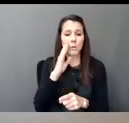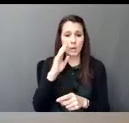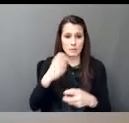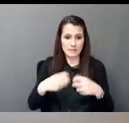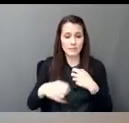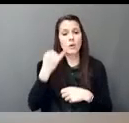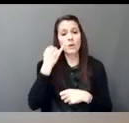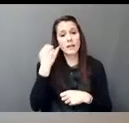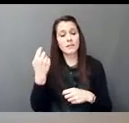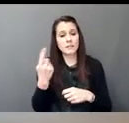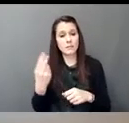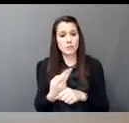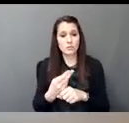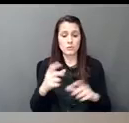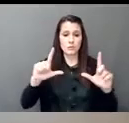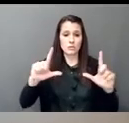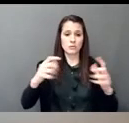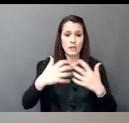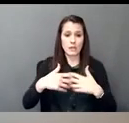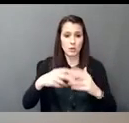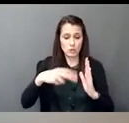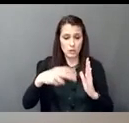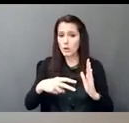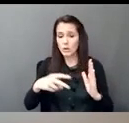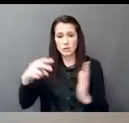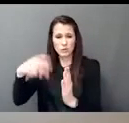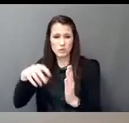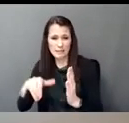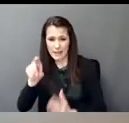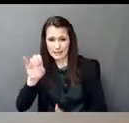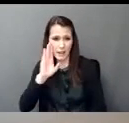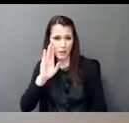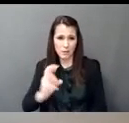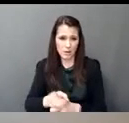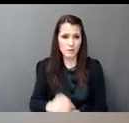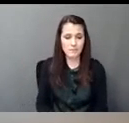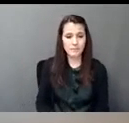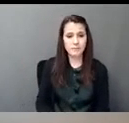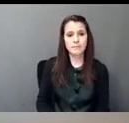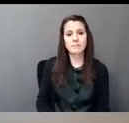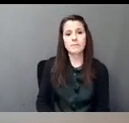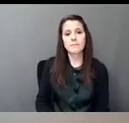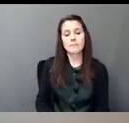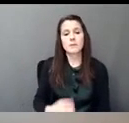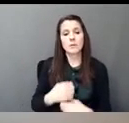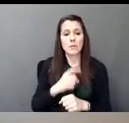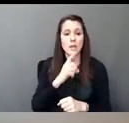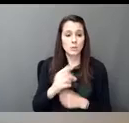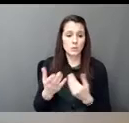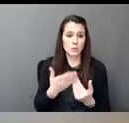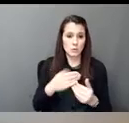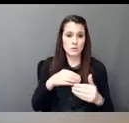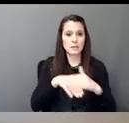screen reader to read the Word document. So make sure that you utilize the accessibility